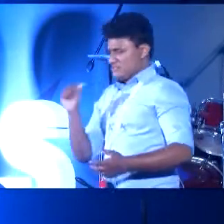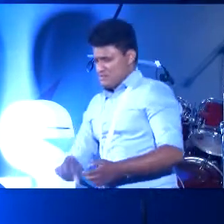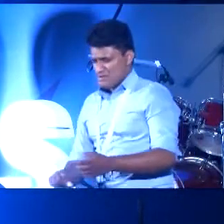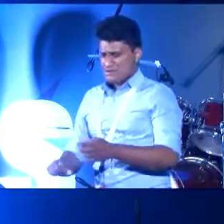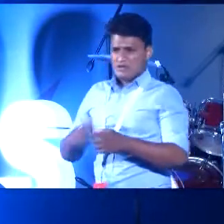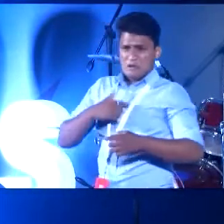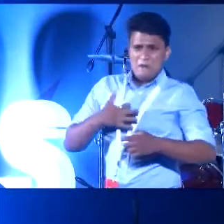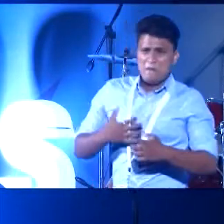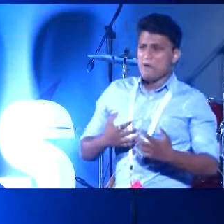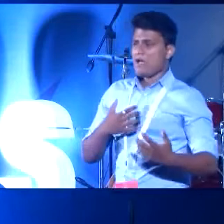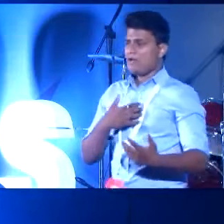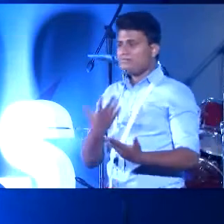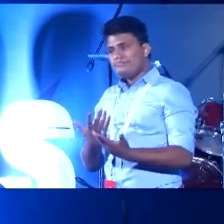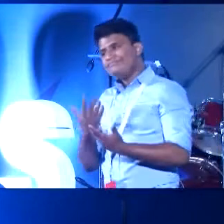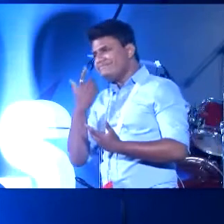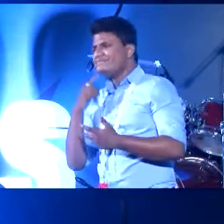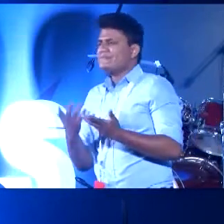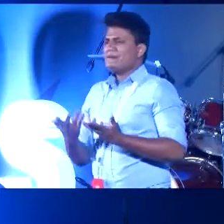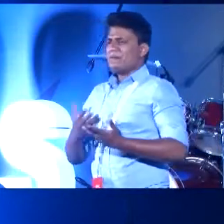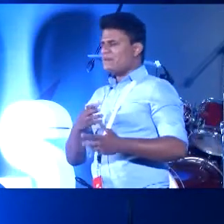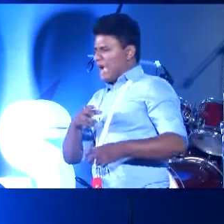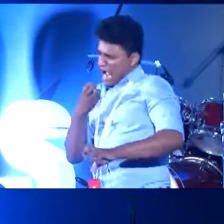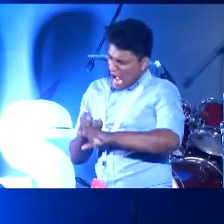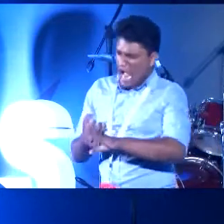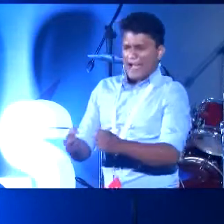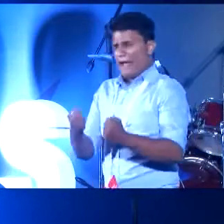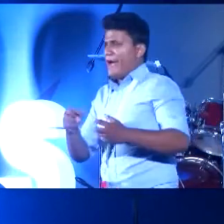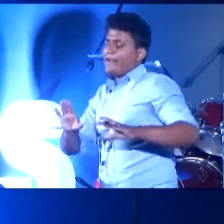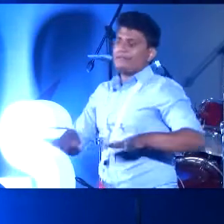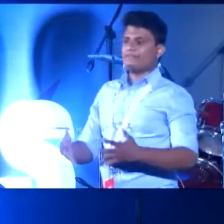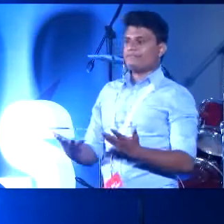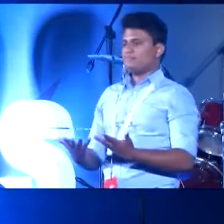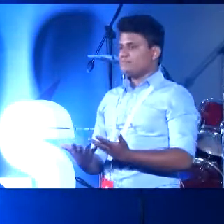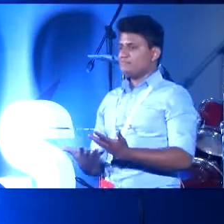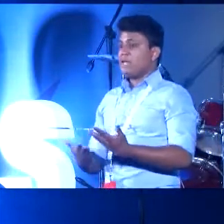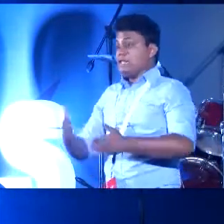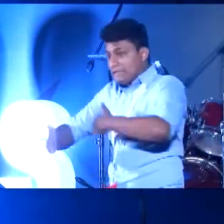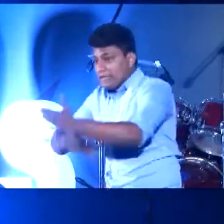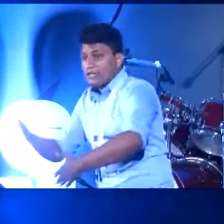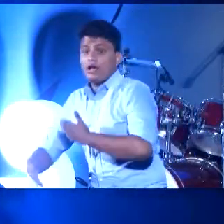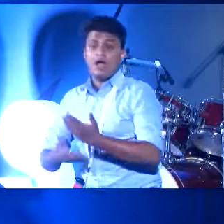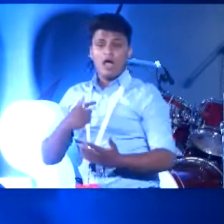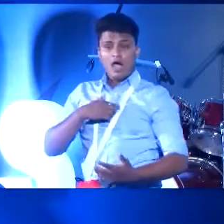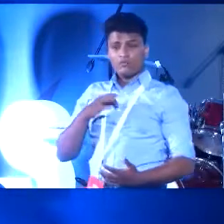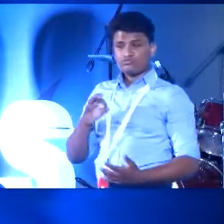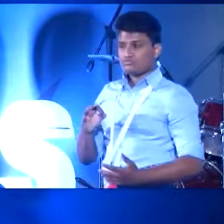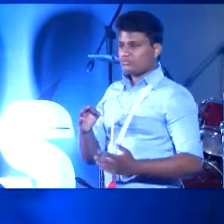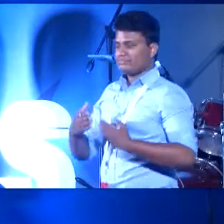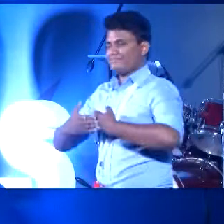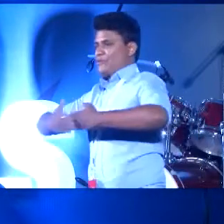these layers of hardness and allow the light of compassion to shine.